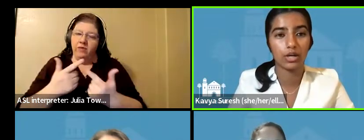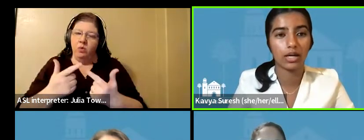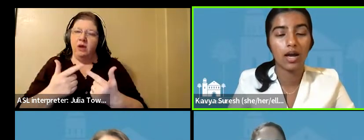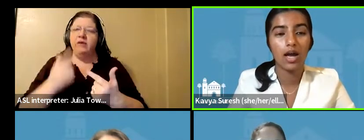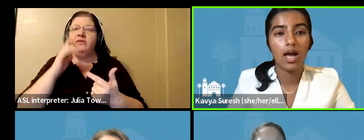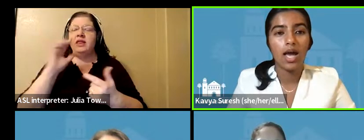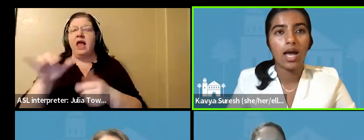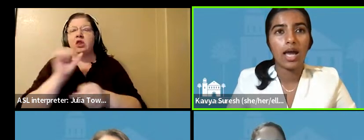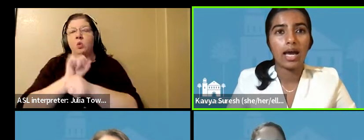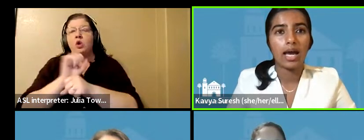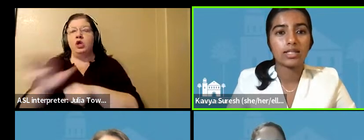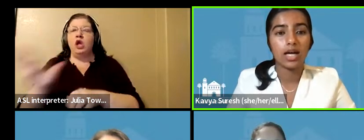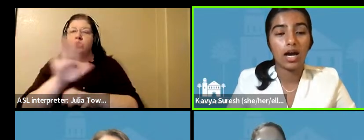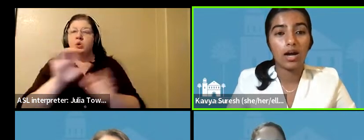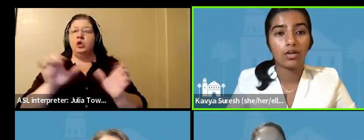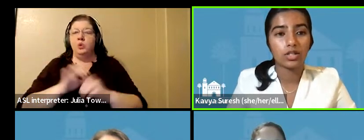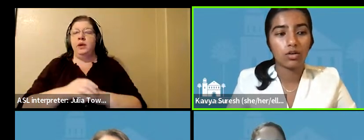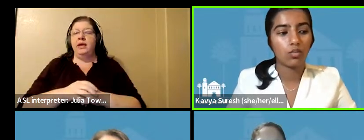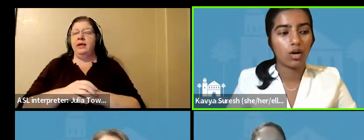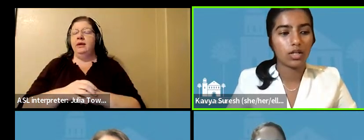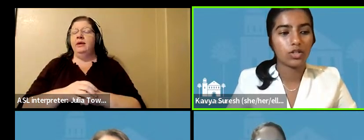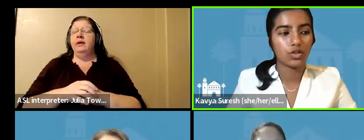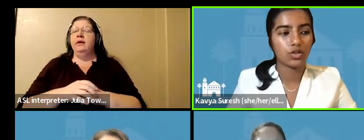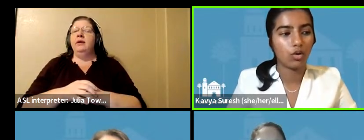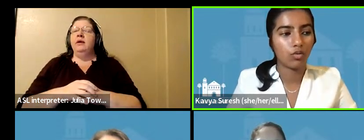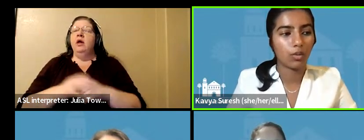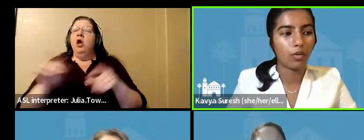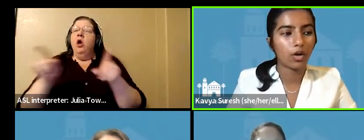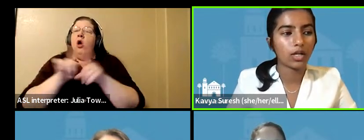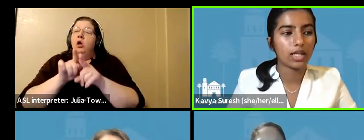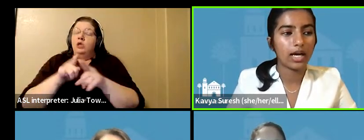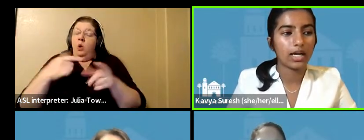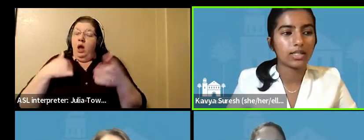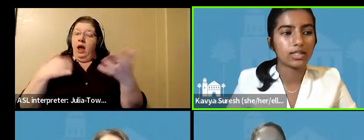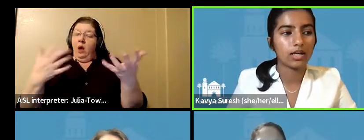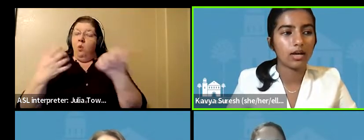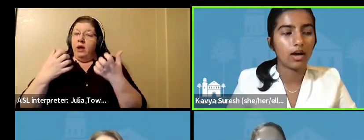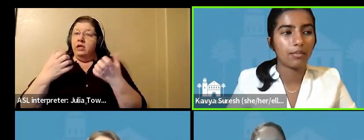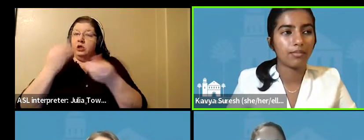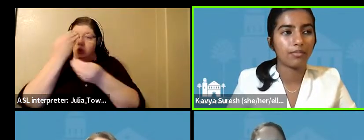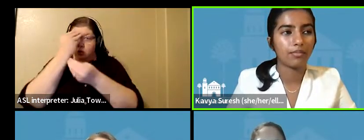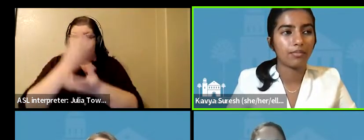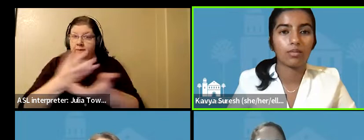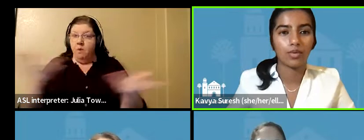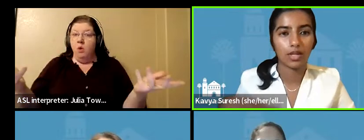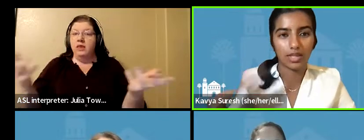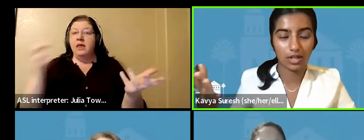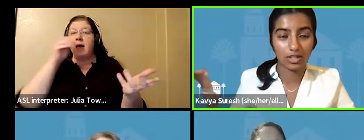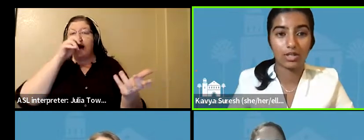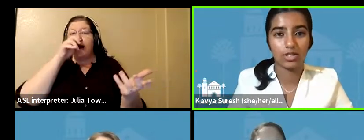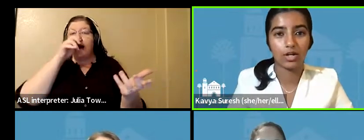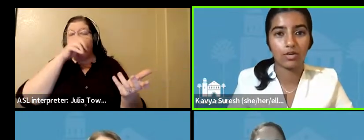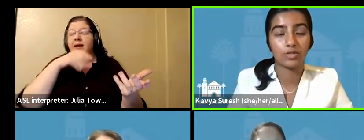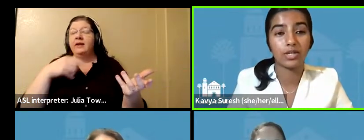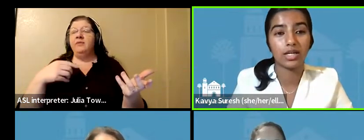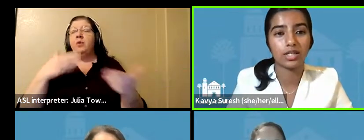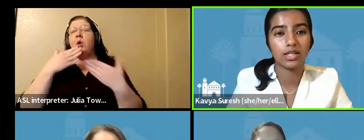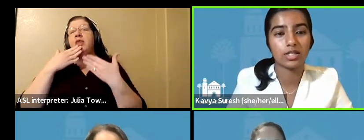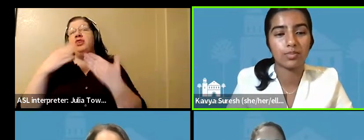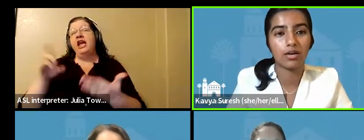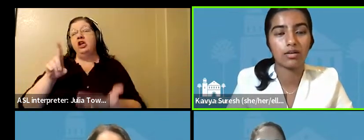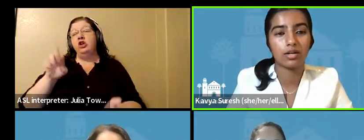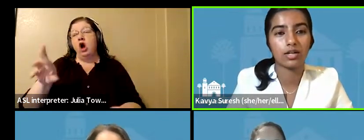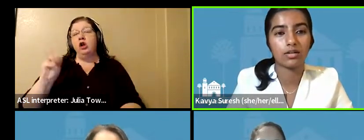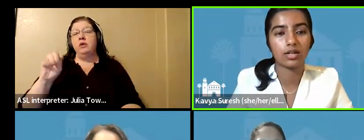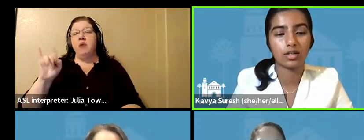that you're doing. And I also wanted to report that, or thank Dr. Maldonado for speaking to